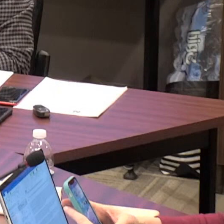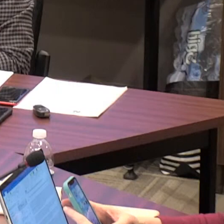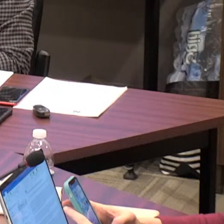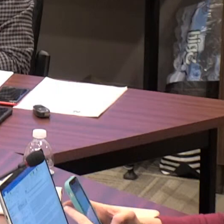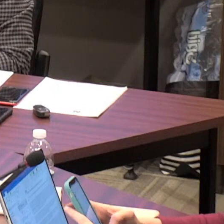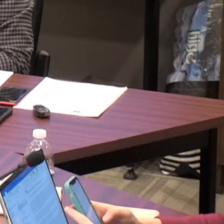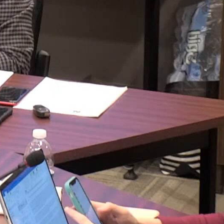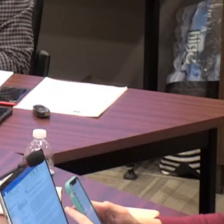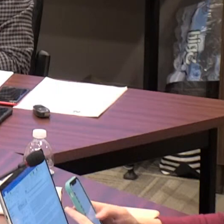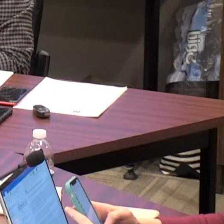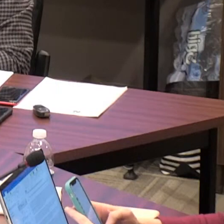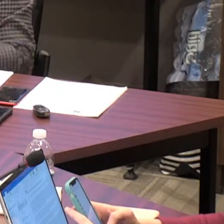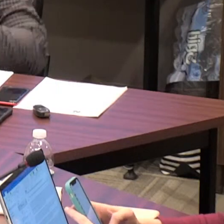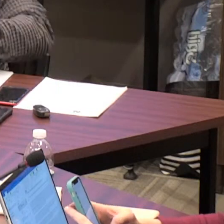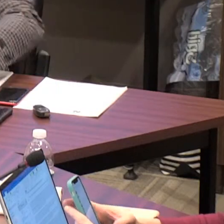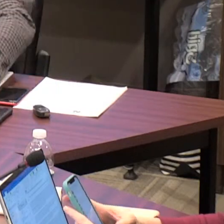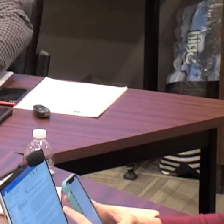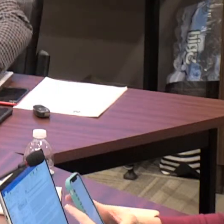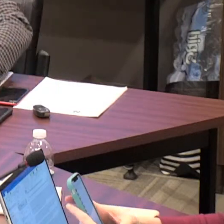Okay, we're good.